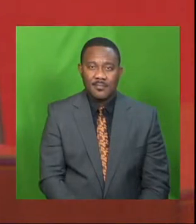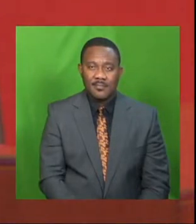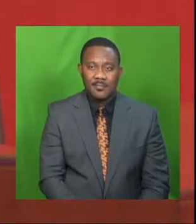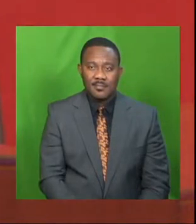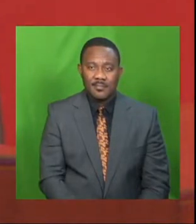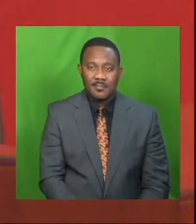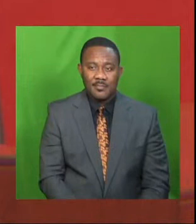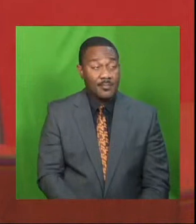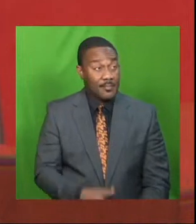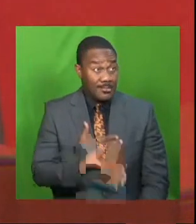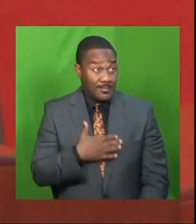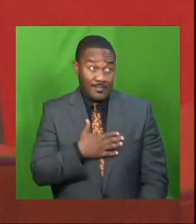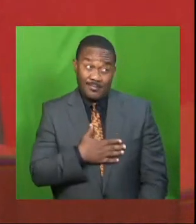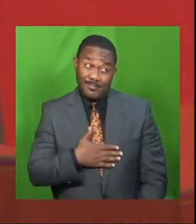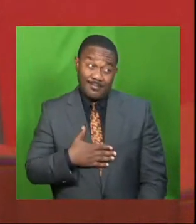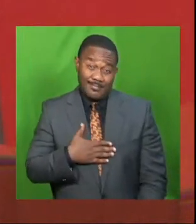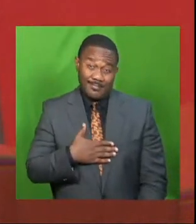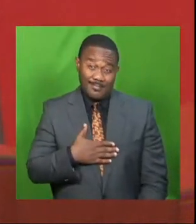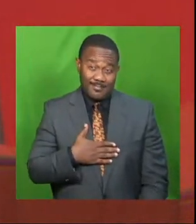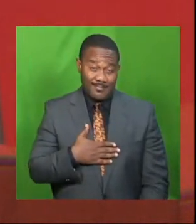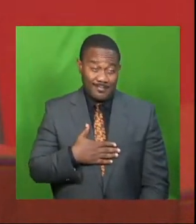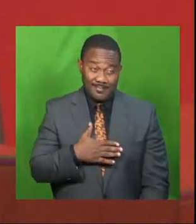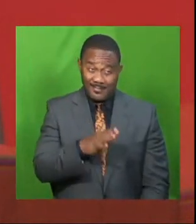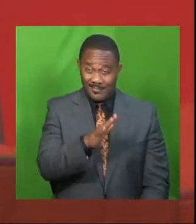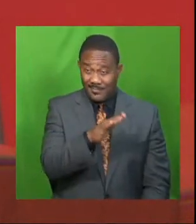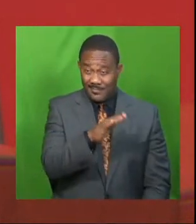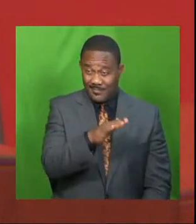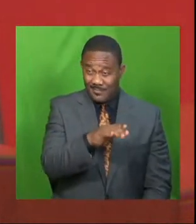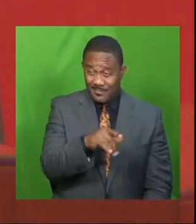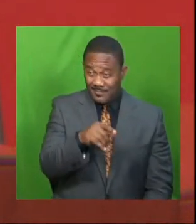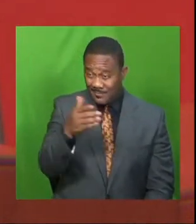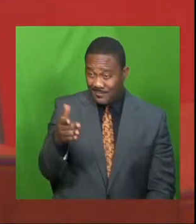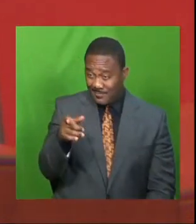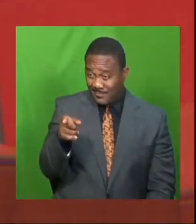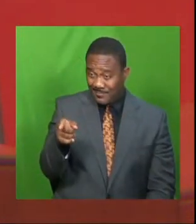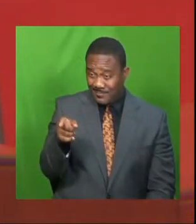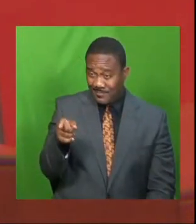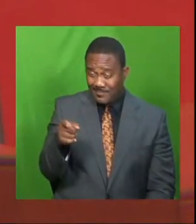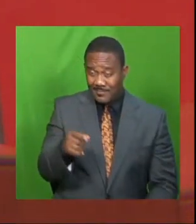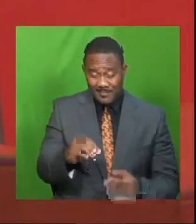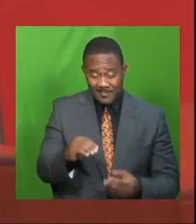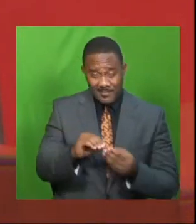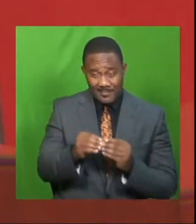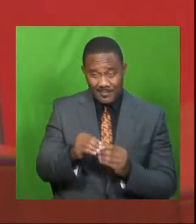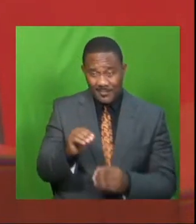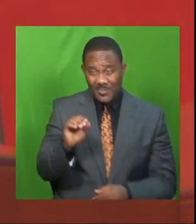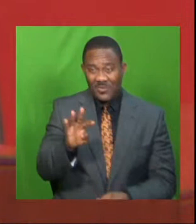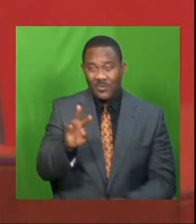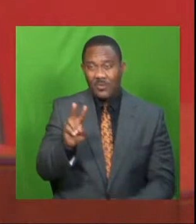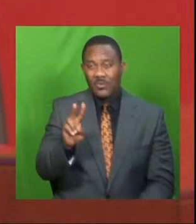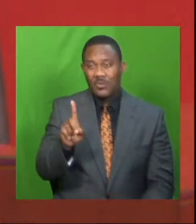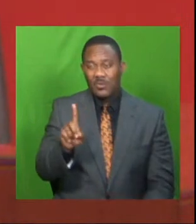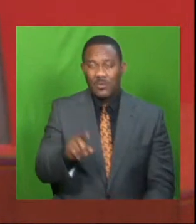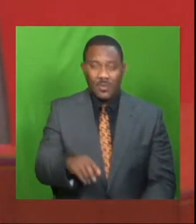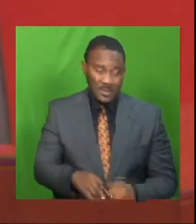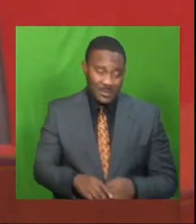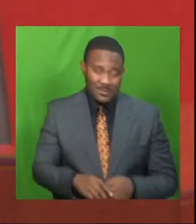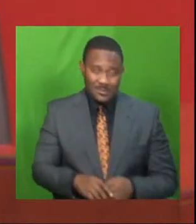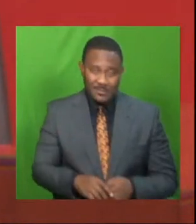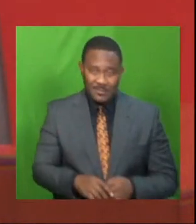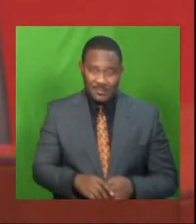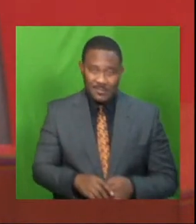honorable member, I've already mentioned the next question. So so we move to question 421. Question 421.